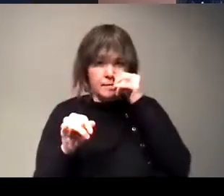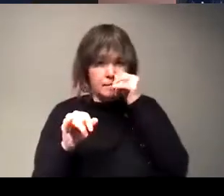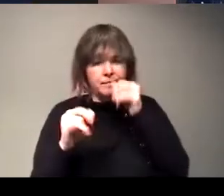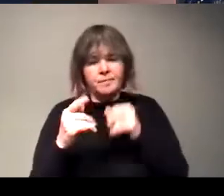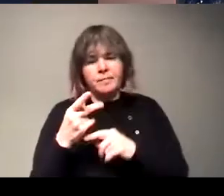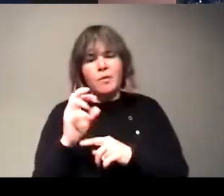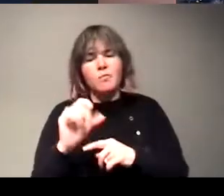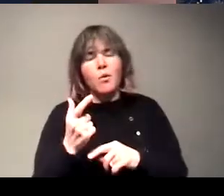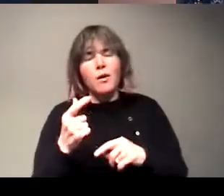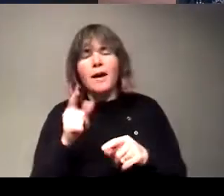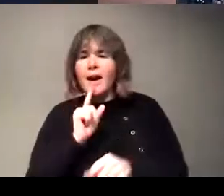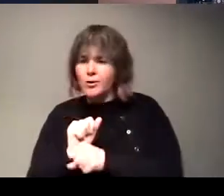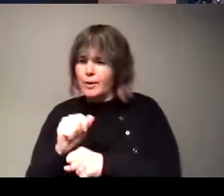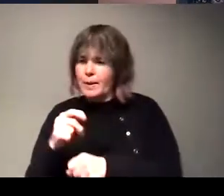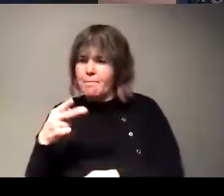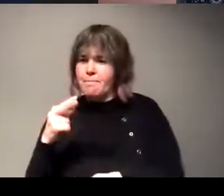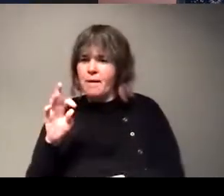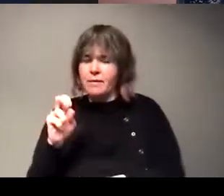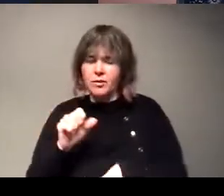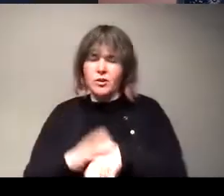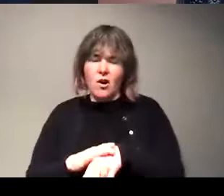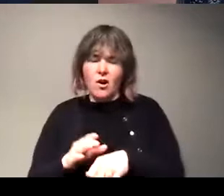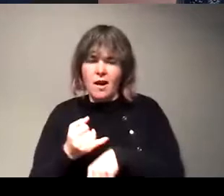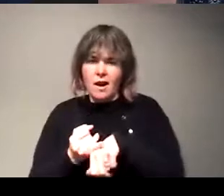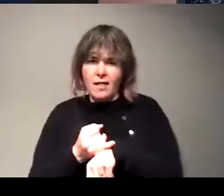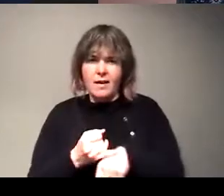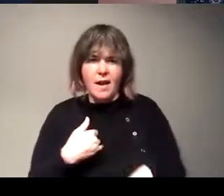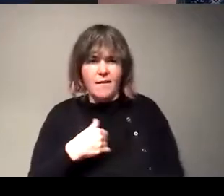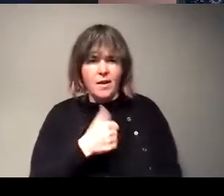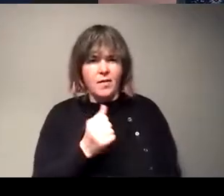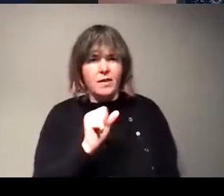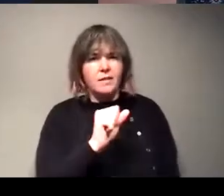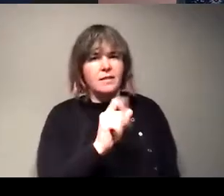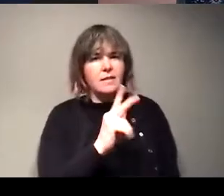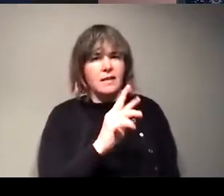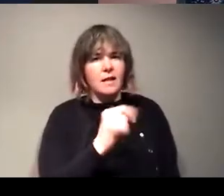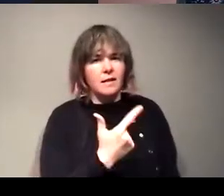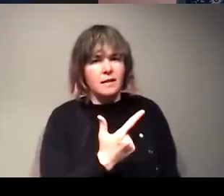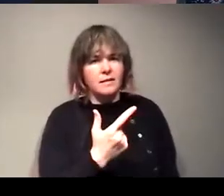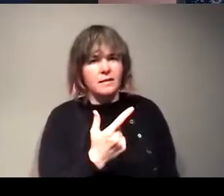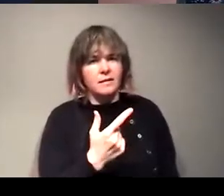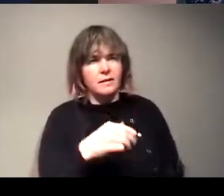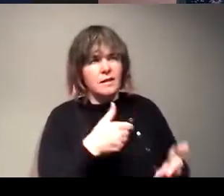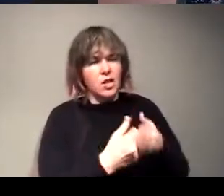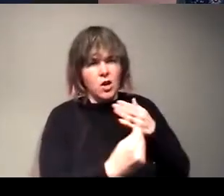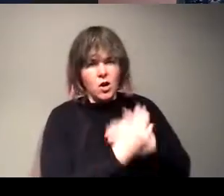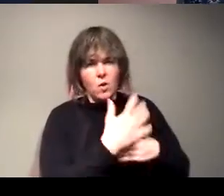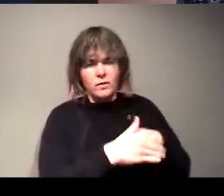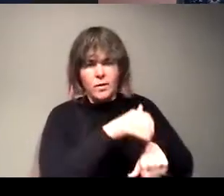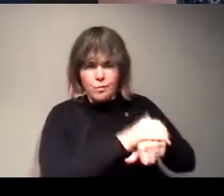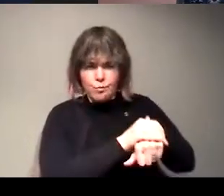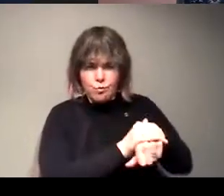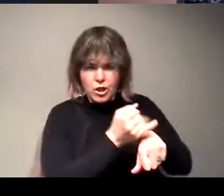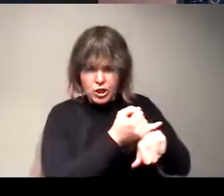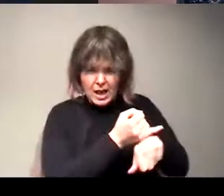that were on these islands. It was like Skellig something in off the coast of the British Isles, I believe is where